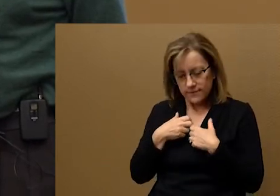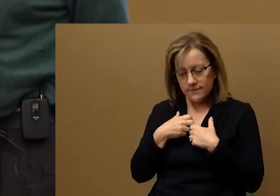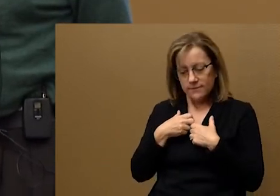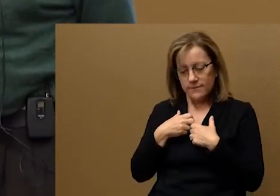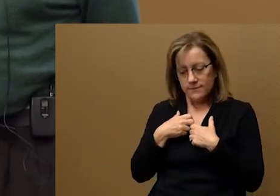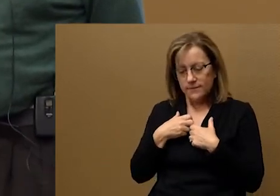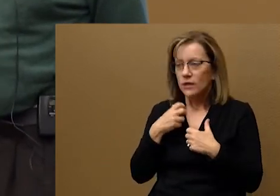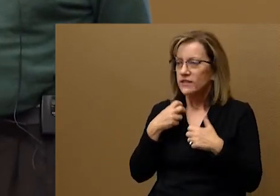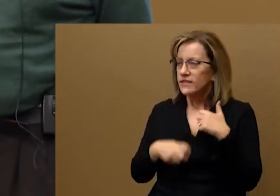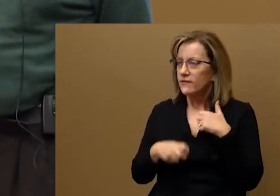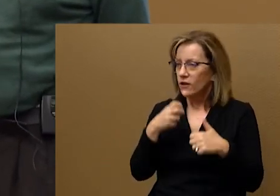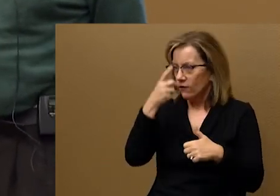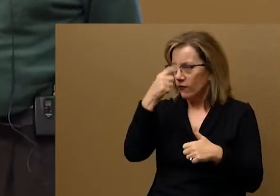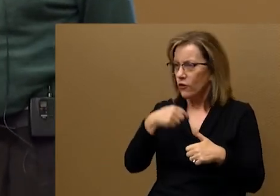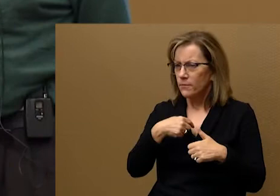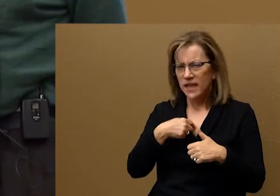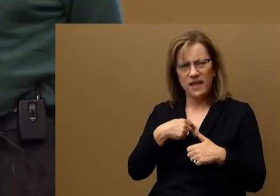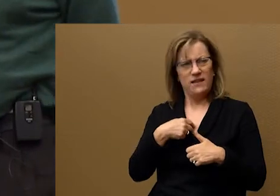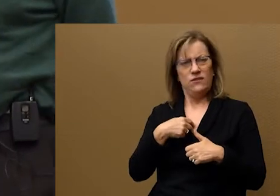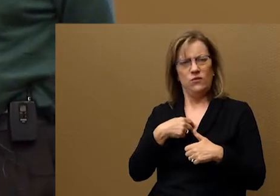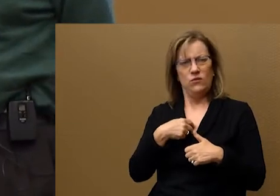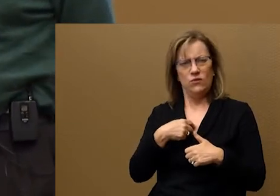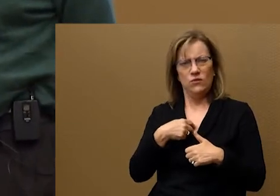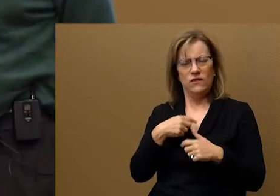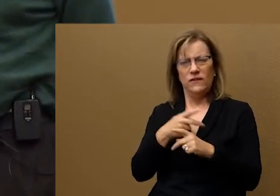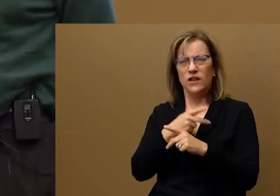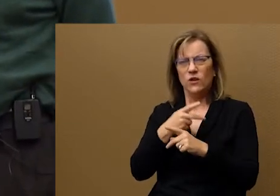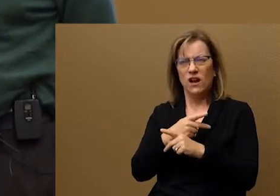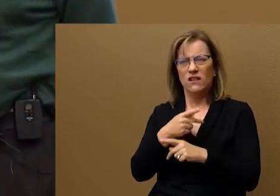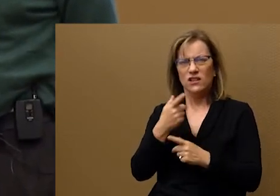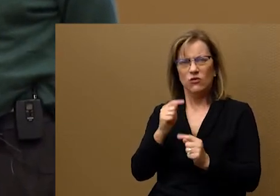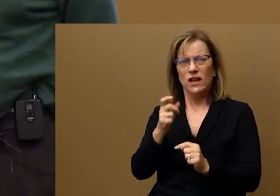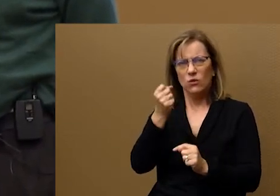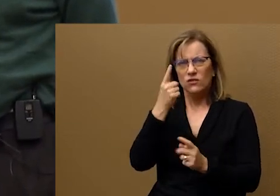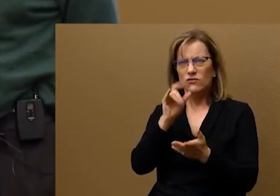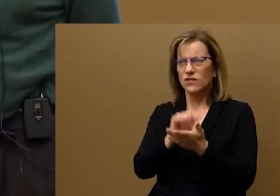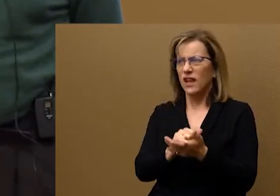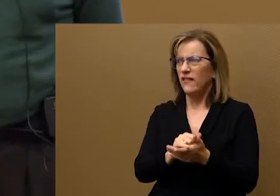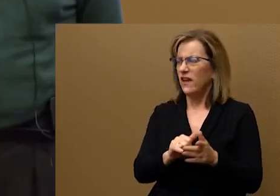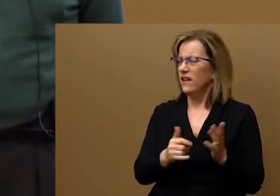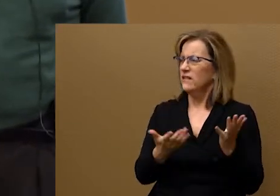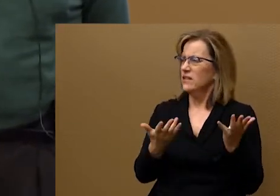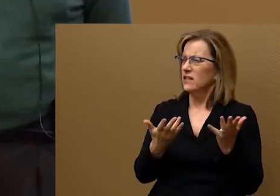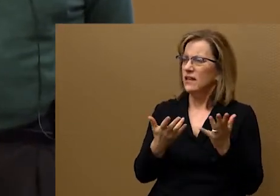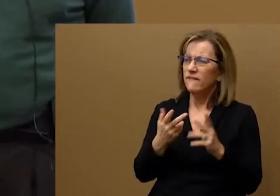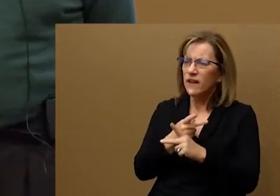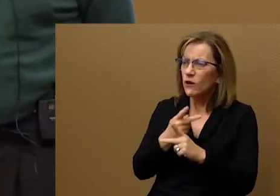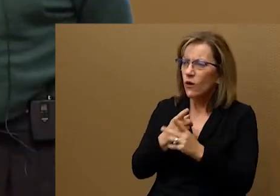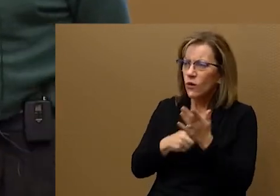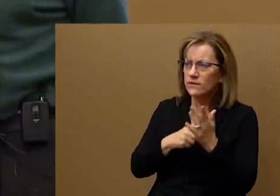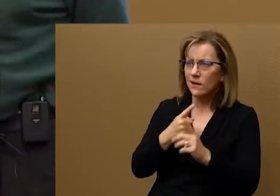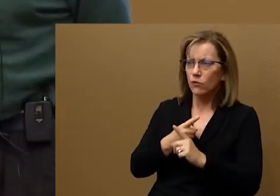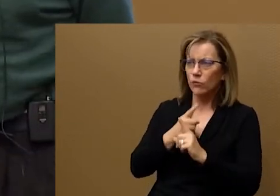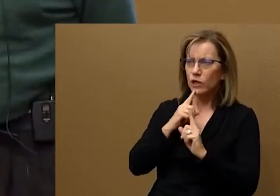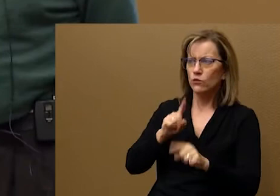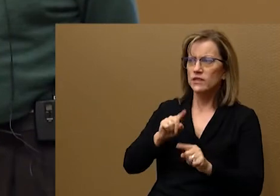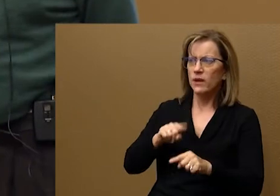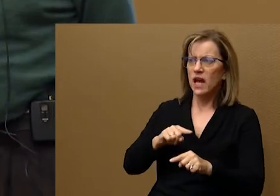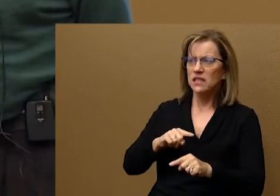difficult for me to reconcile that opinion in my mind. Yeah, Kelly's laughing. Appropriate response.